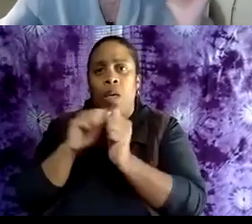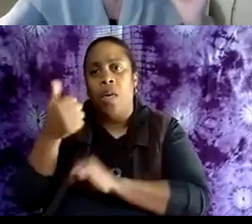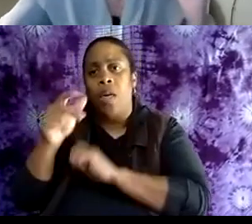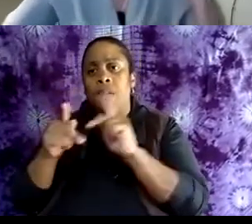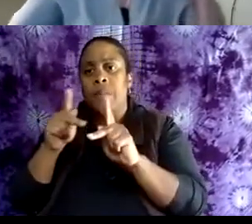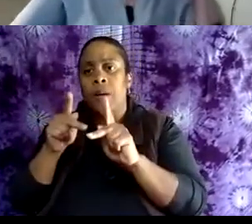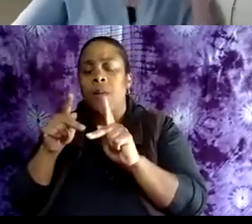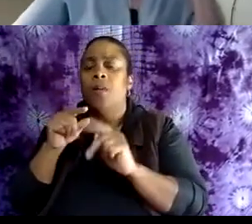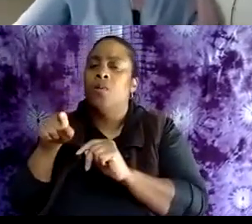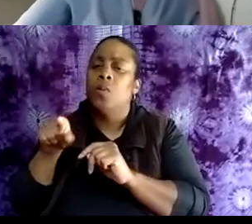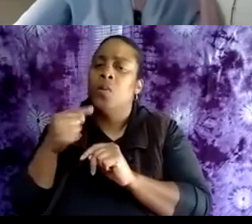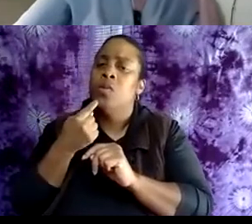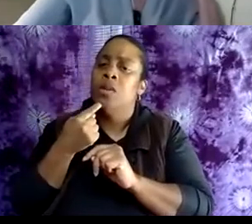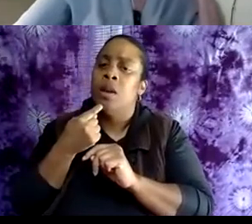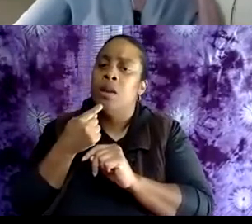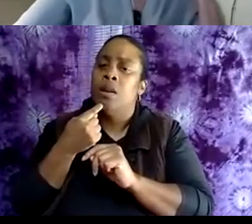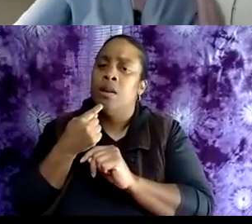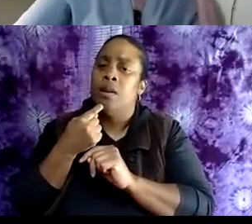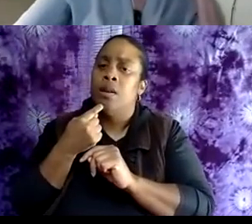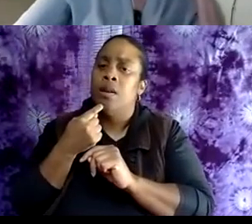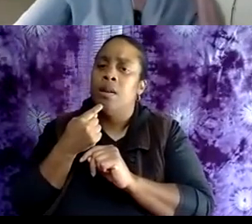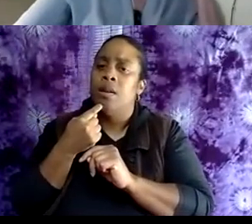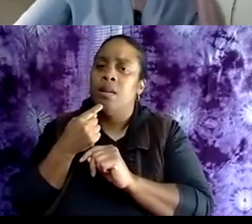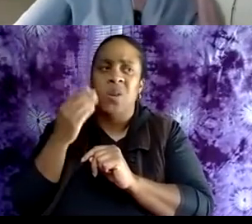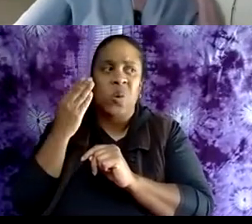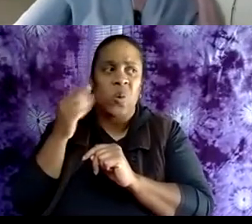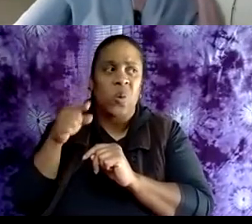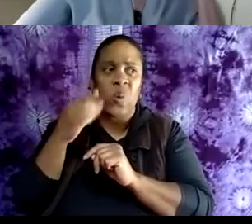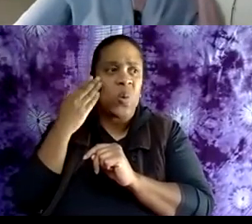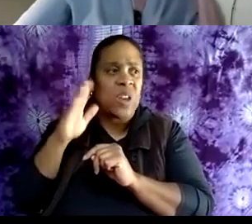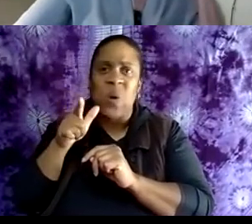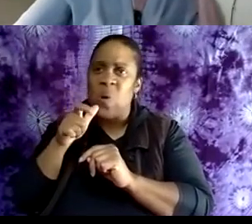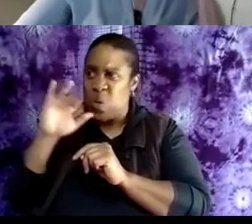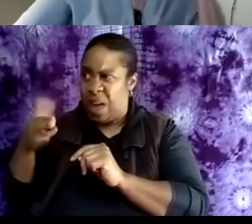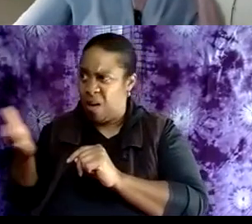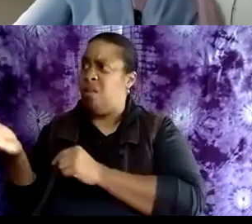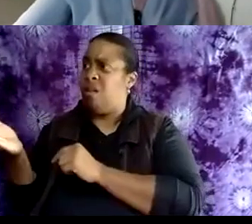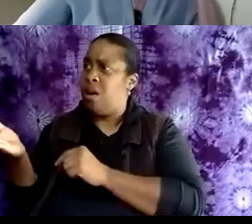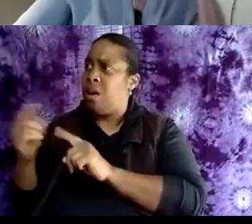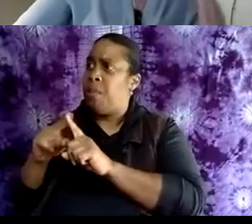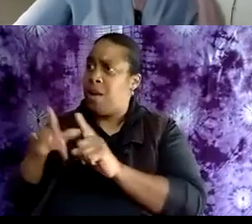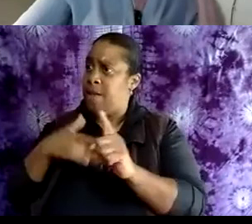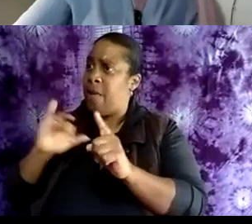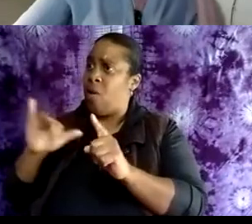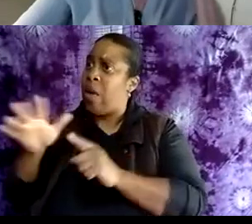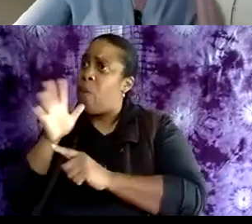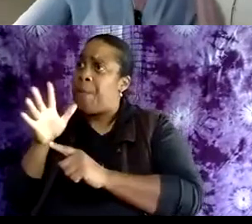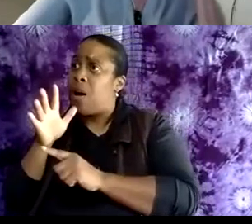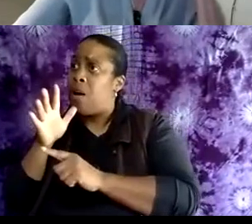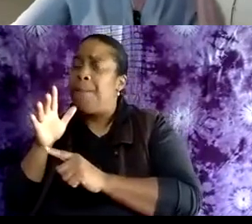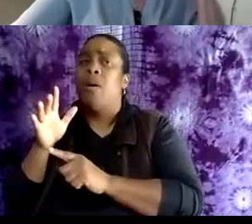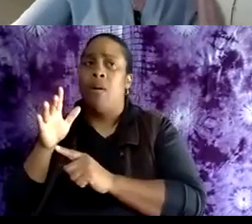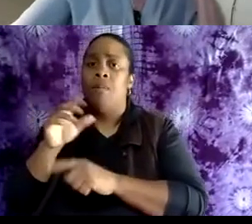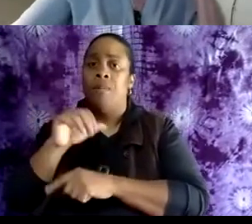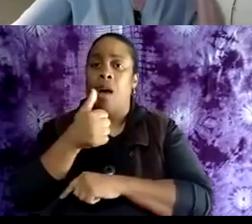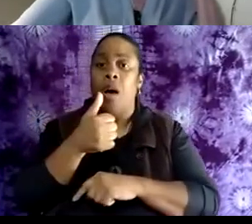said you didn't know who she was, what came to me immediately was mother. And now that others have said